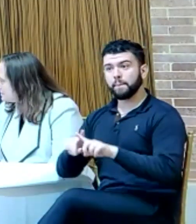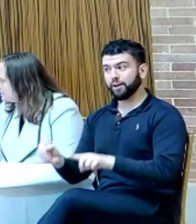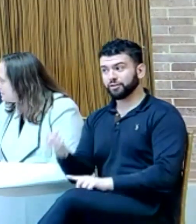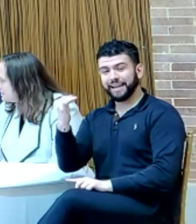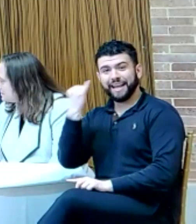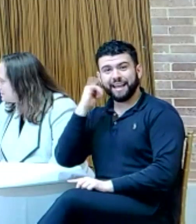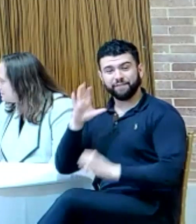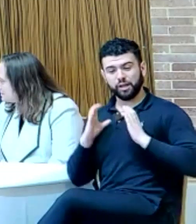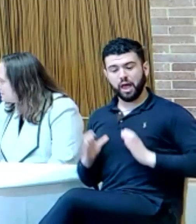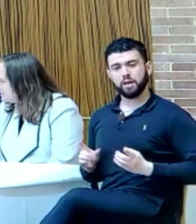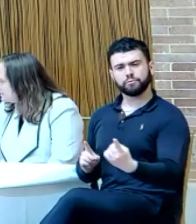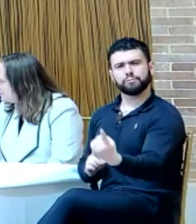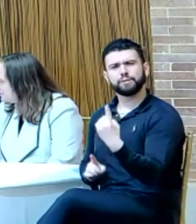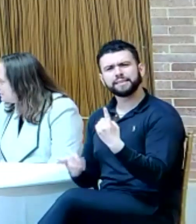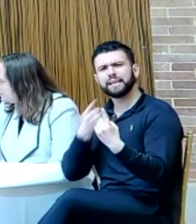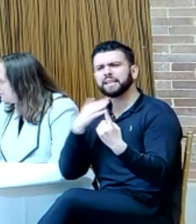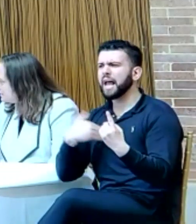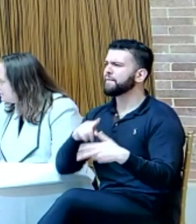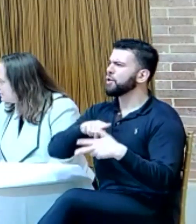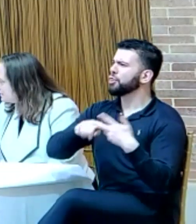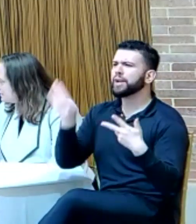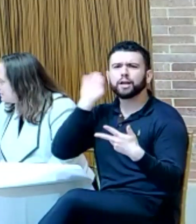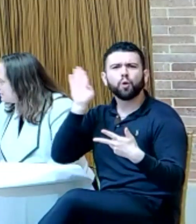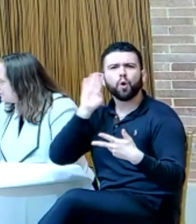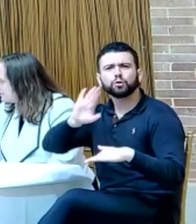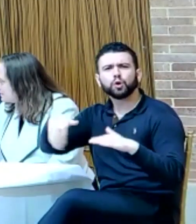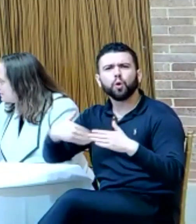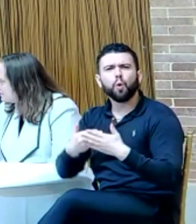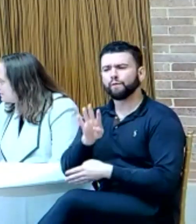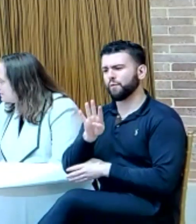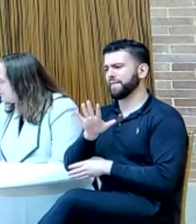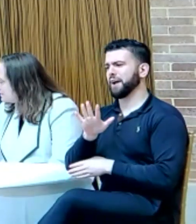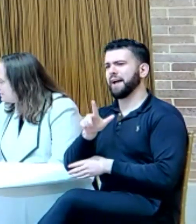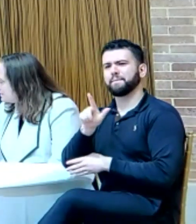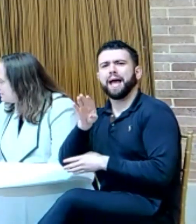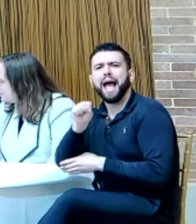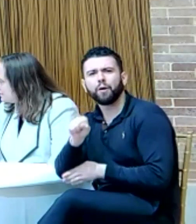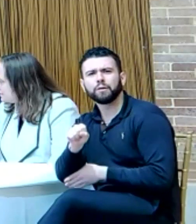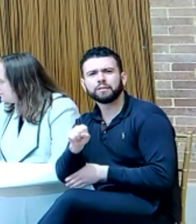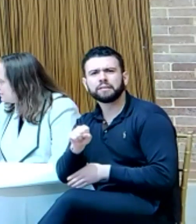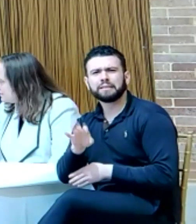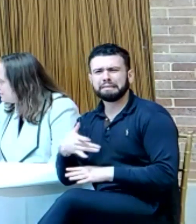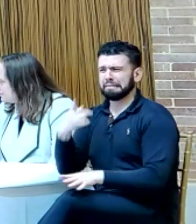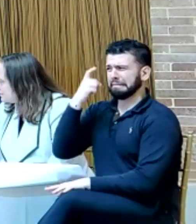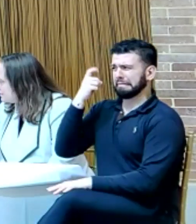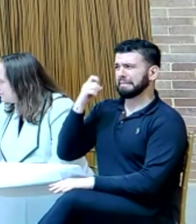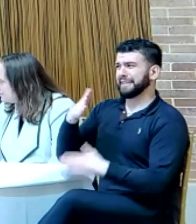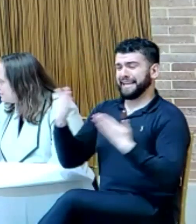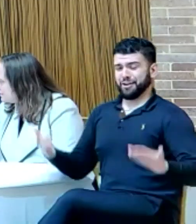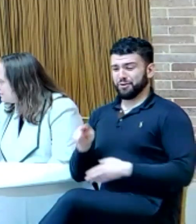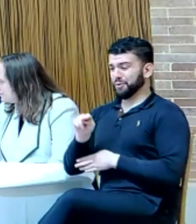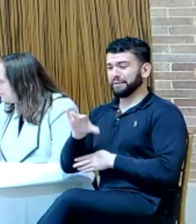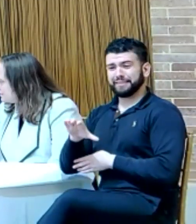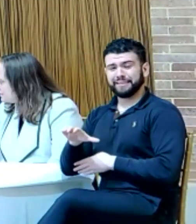dogs and they're all 45 pounds and you know that there's not an apartment in New York City New York state that's going to take